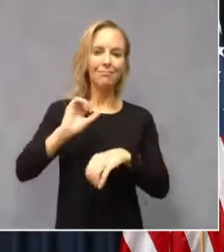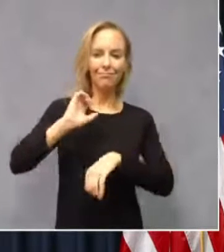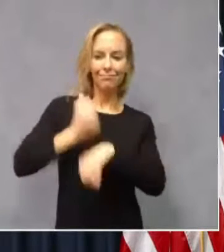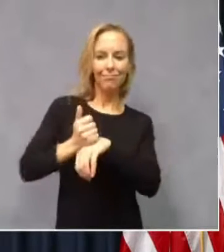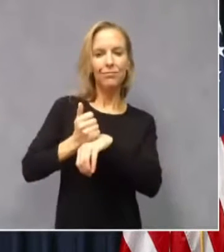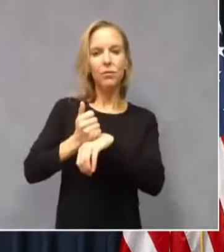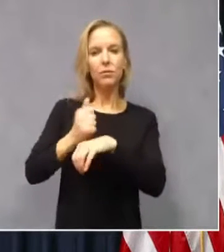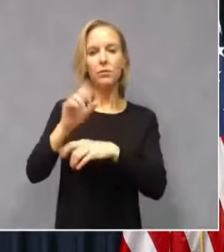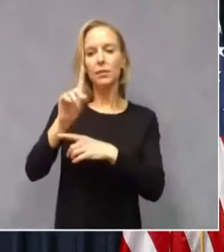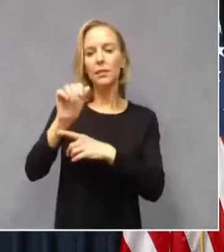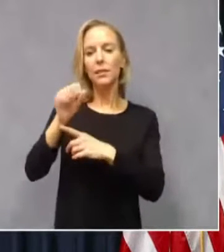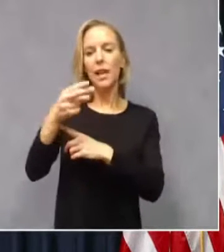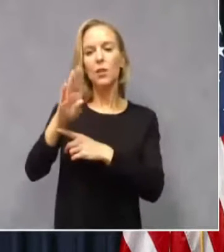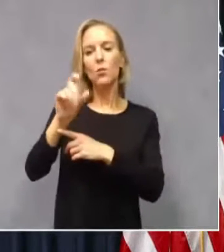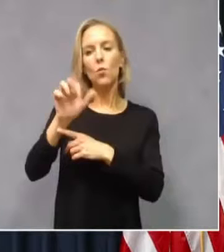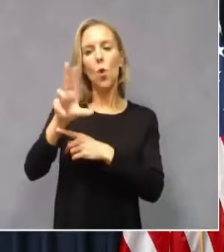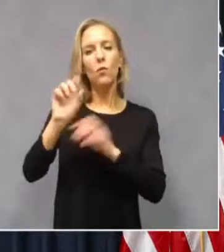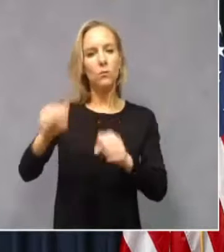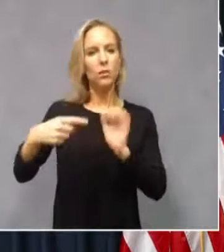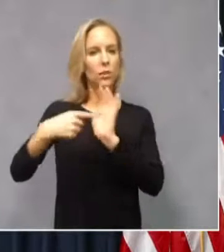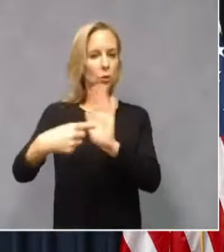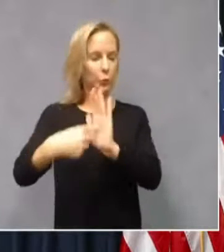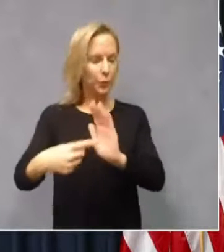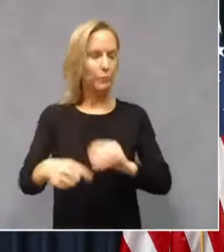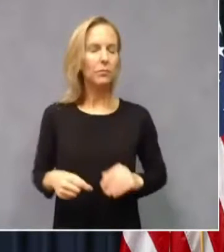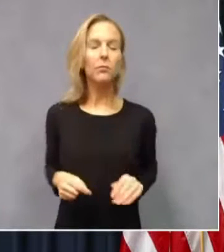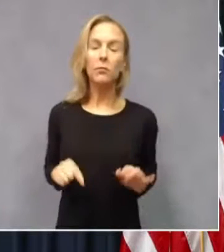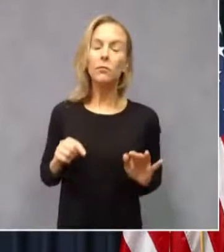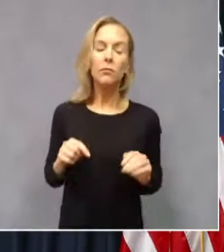dashboard. Certainly, we want to have